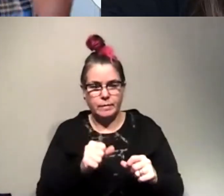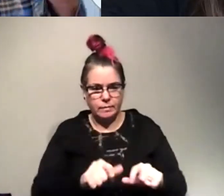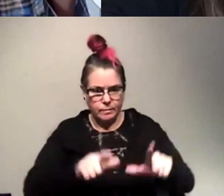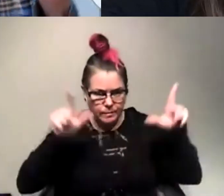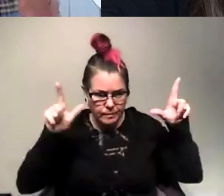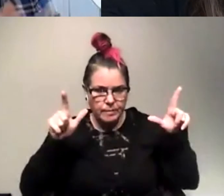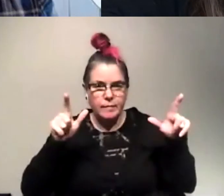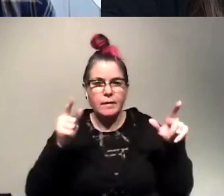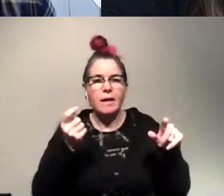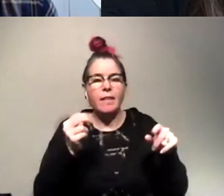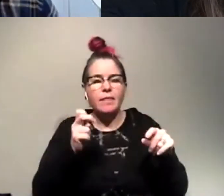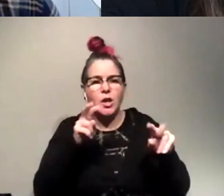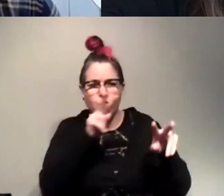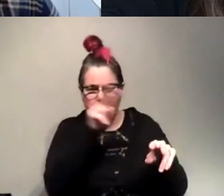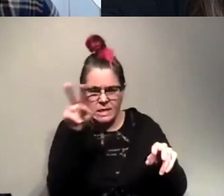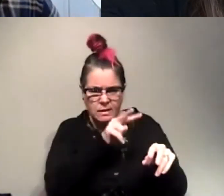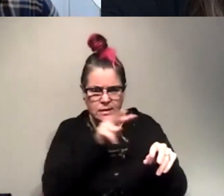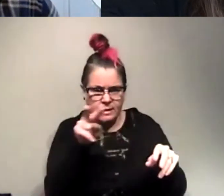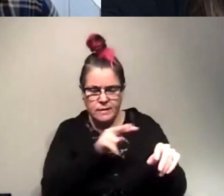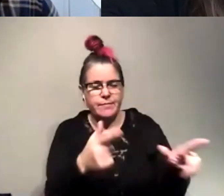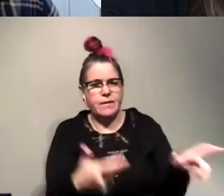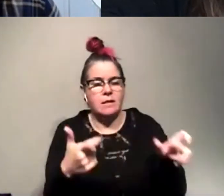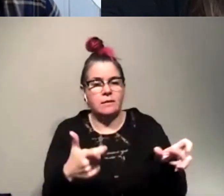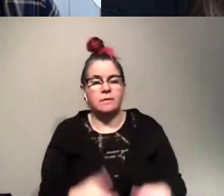then read all of it really, really quickly.